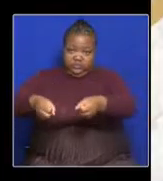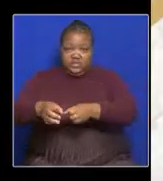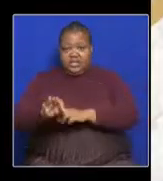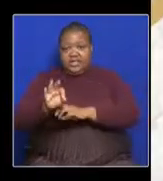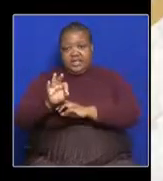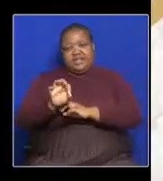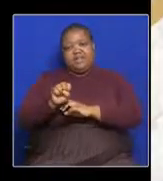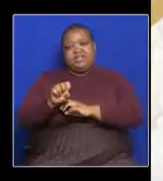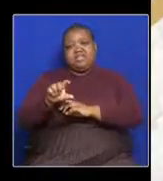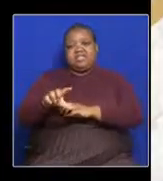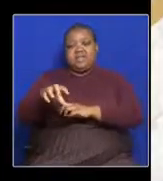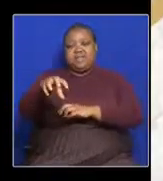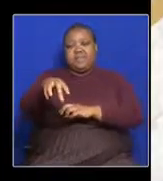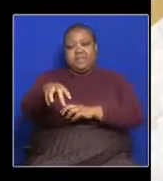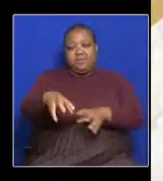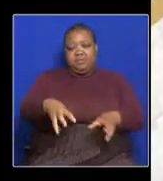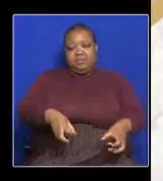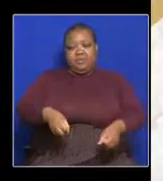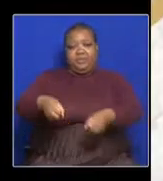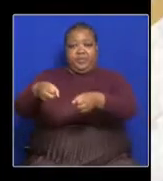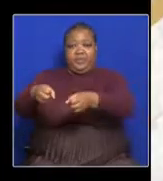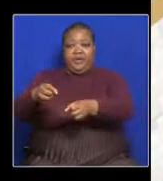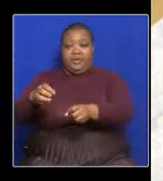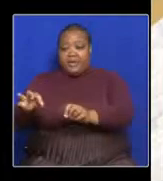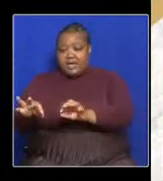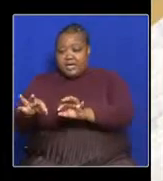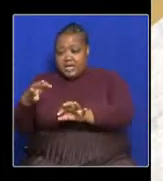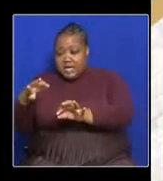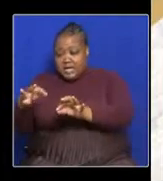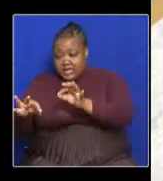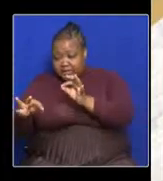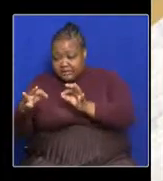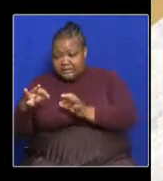analysis. Now, I want to understand, when you instructed